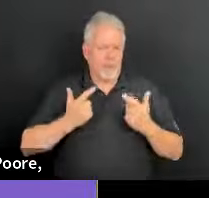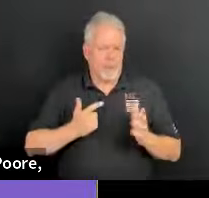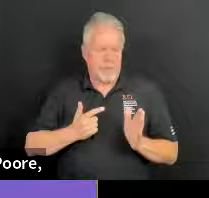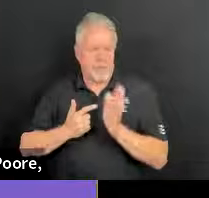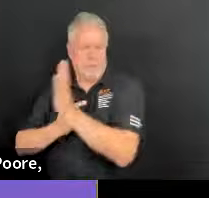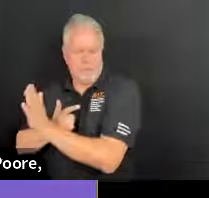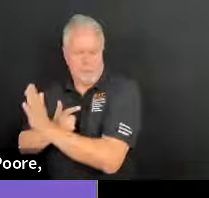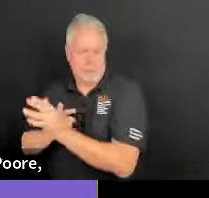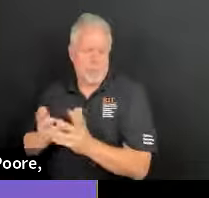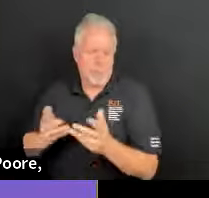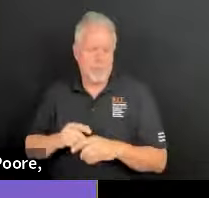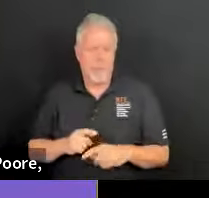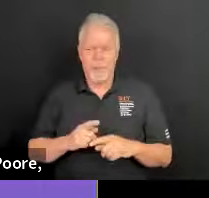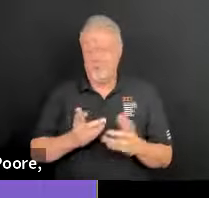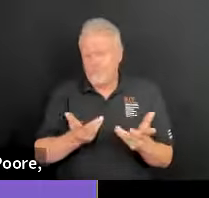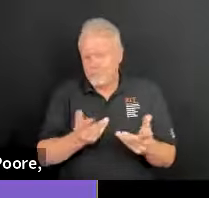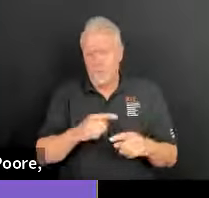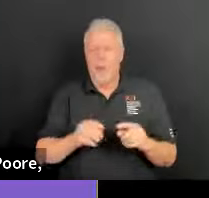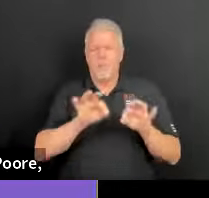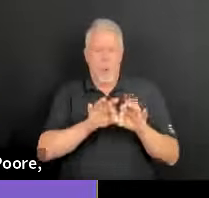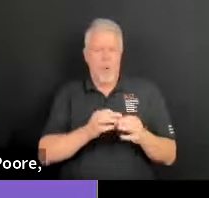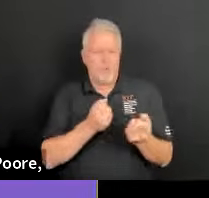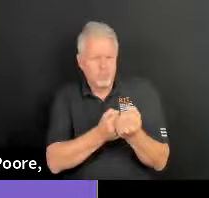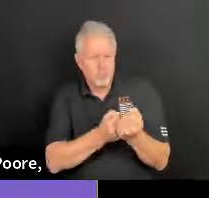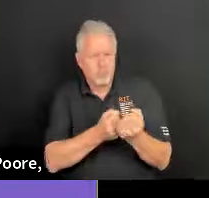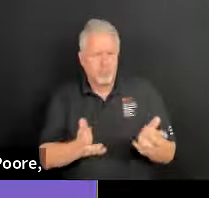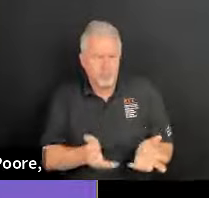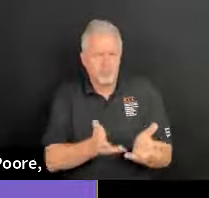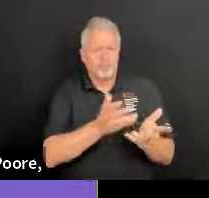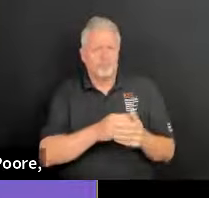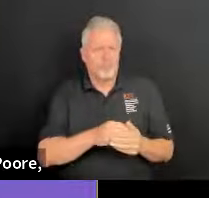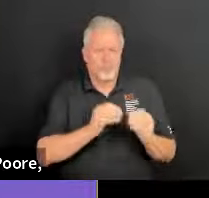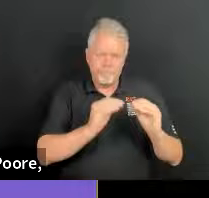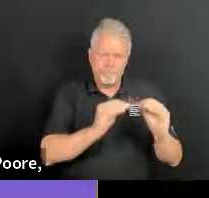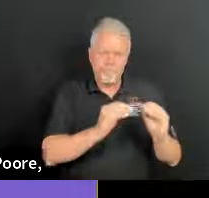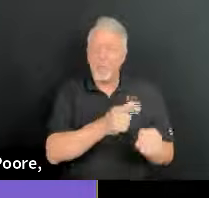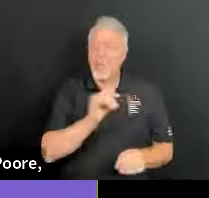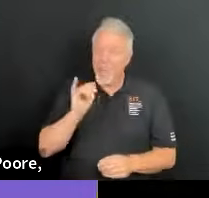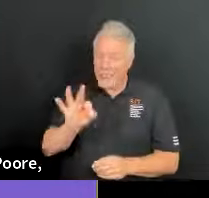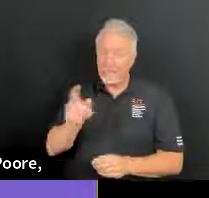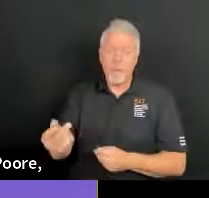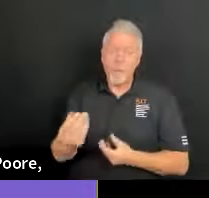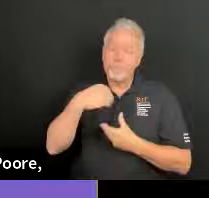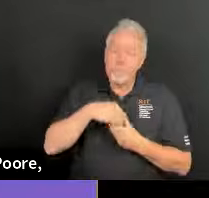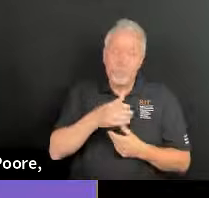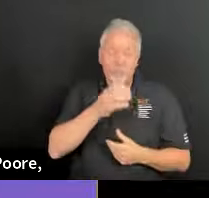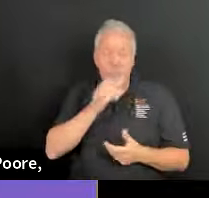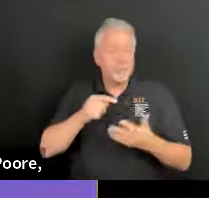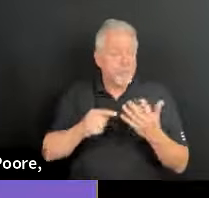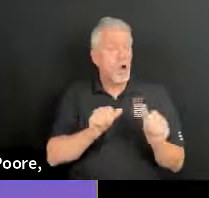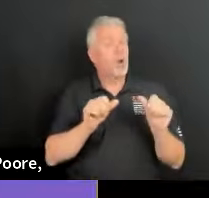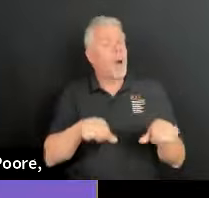but we hope that they will choose to wait until later in their lives. And we do encourage them and educate